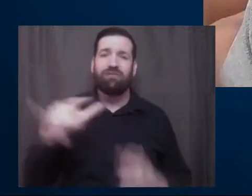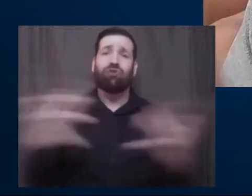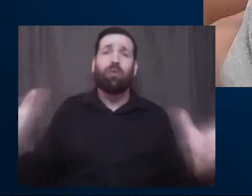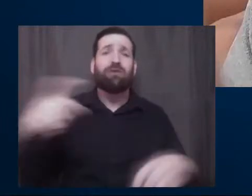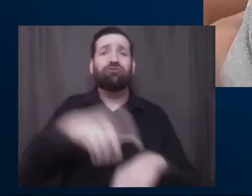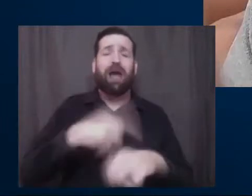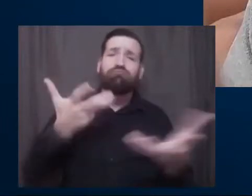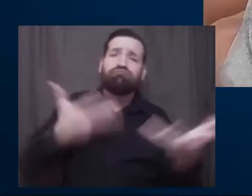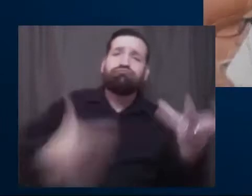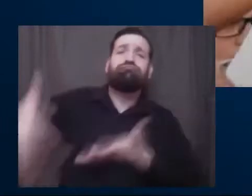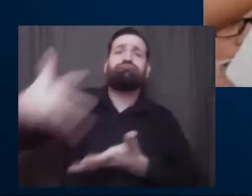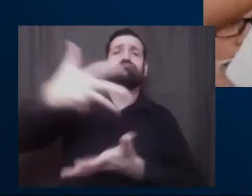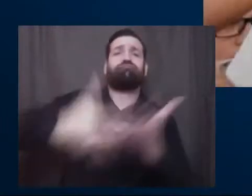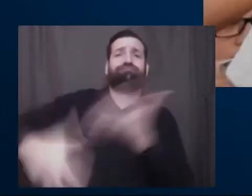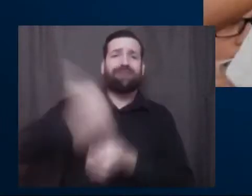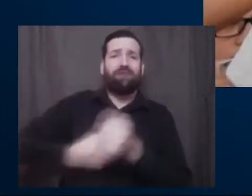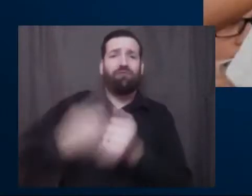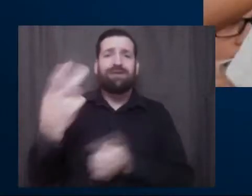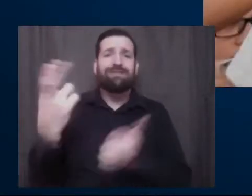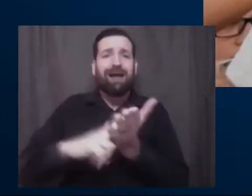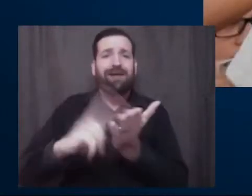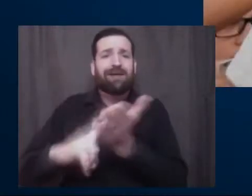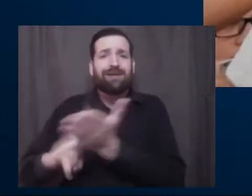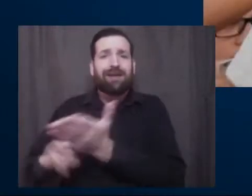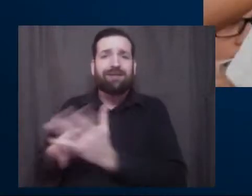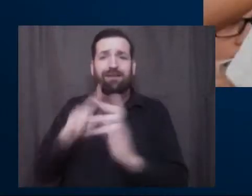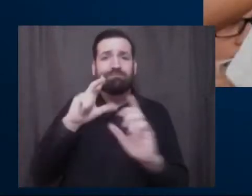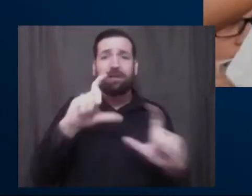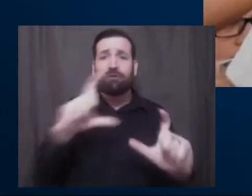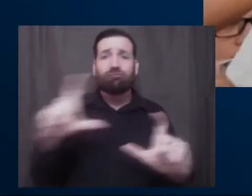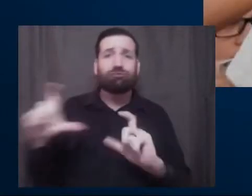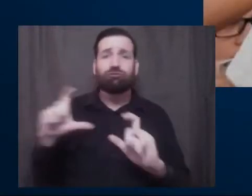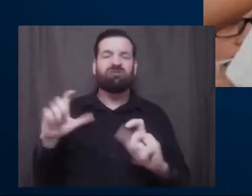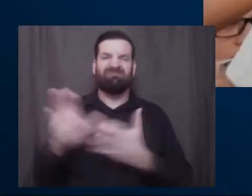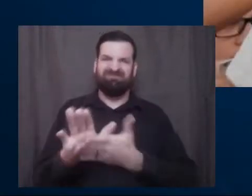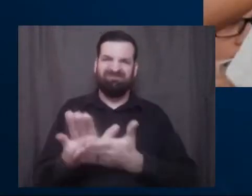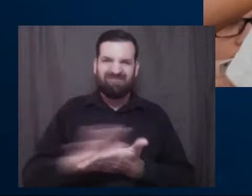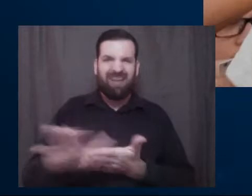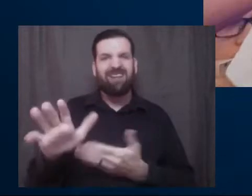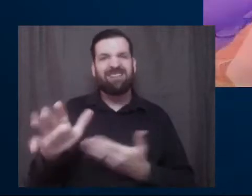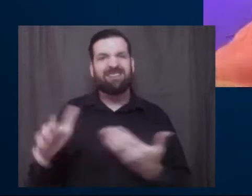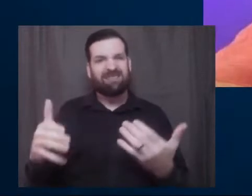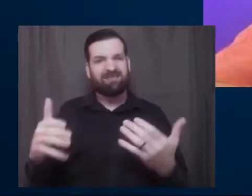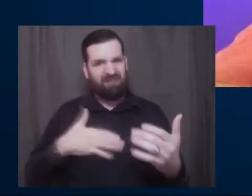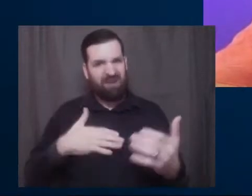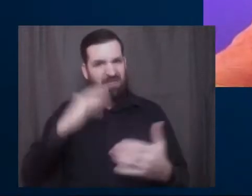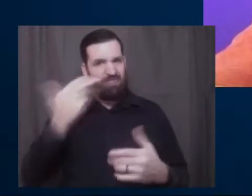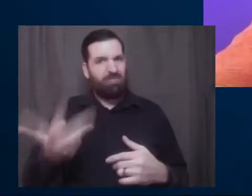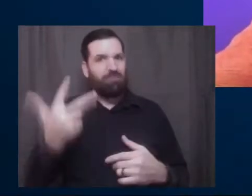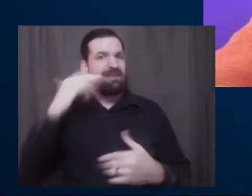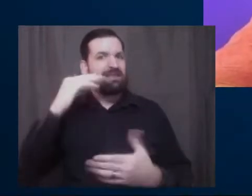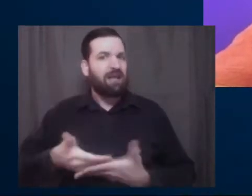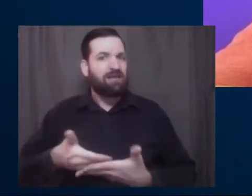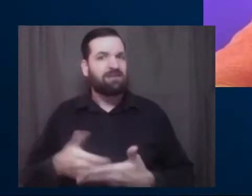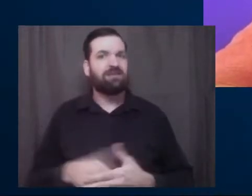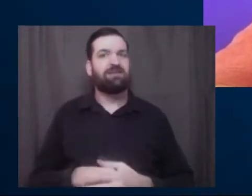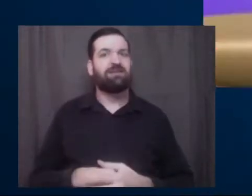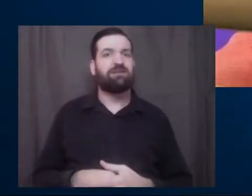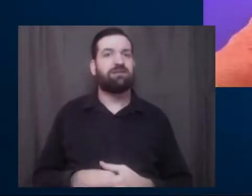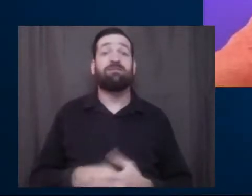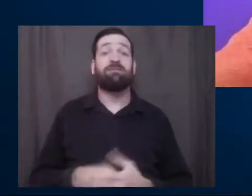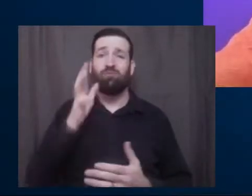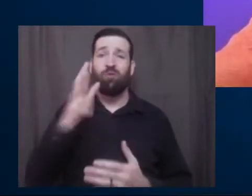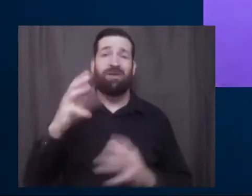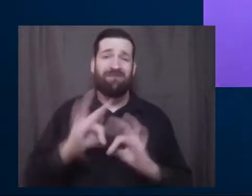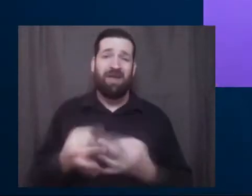around, signing autographs, taking pictures. And he was nice enough to do that with my 3 sons. And it'll be a family memory that we'll